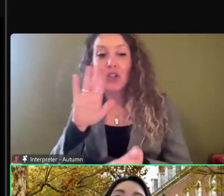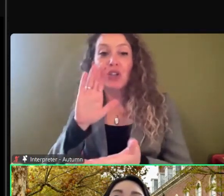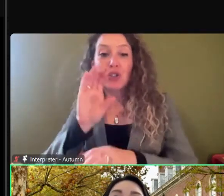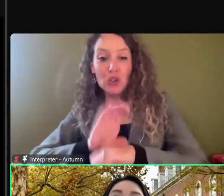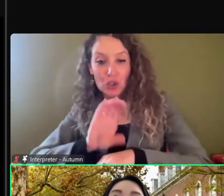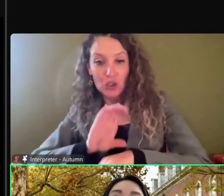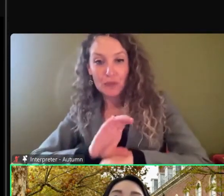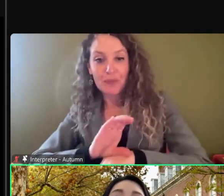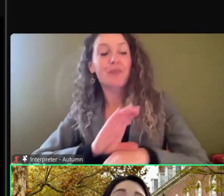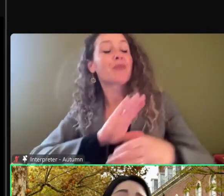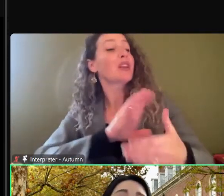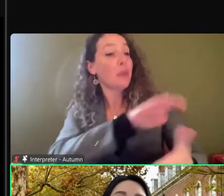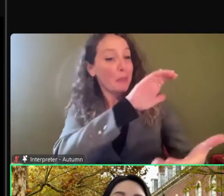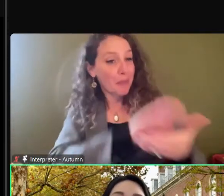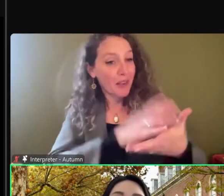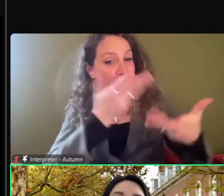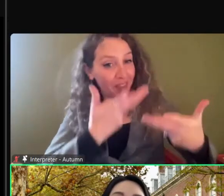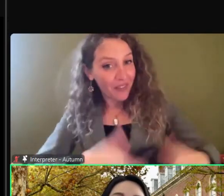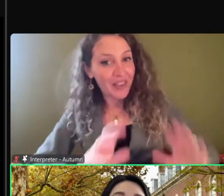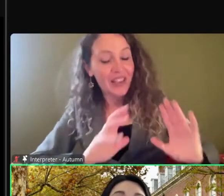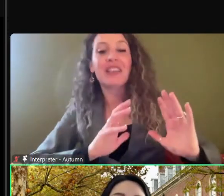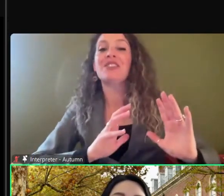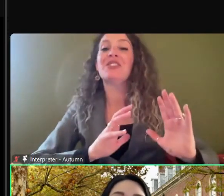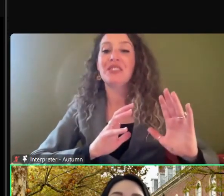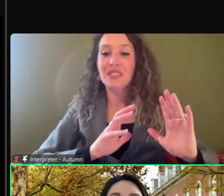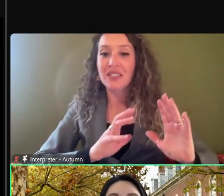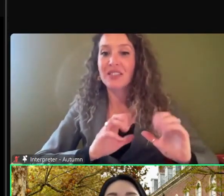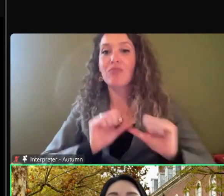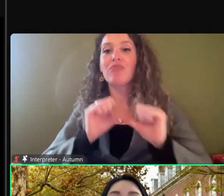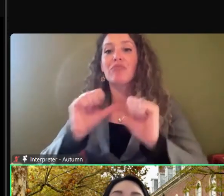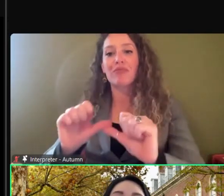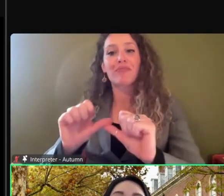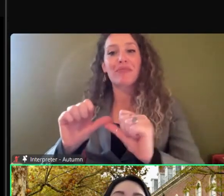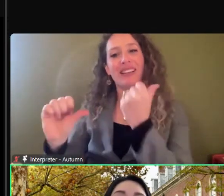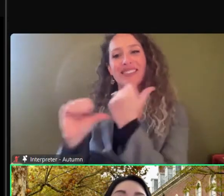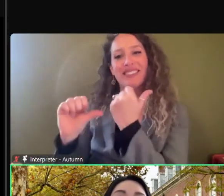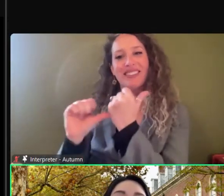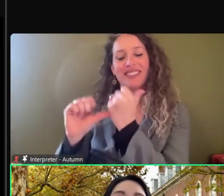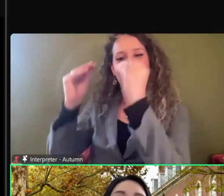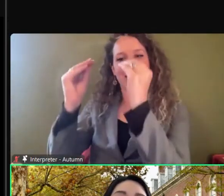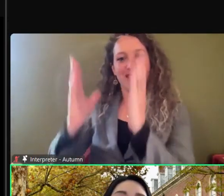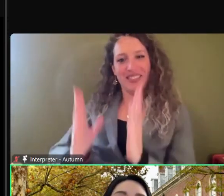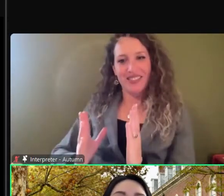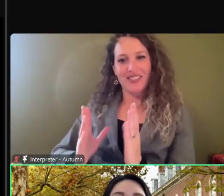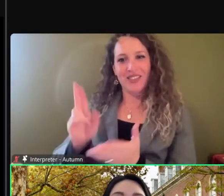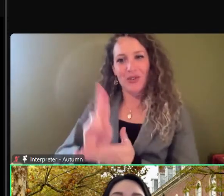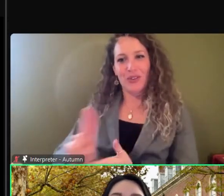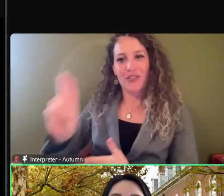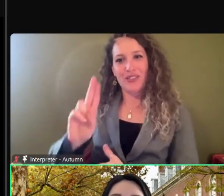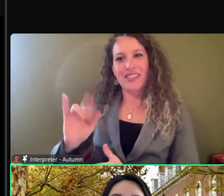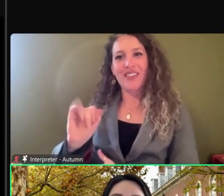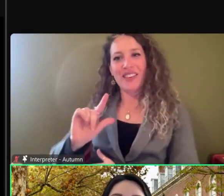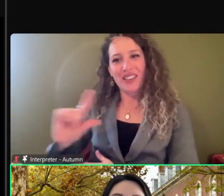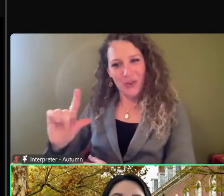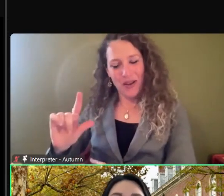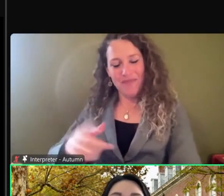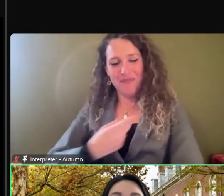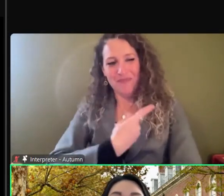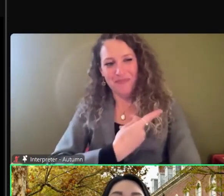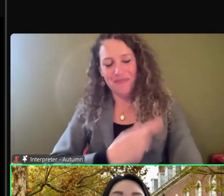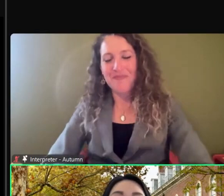both began our academic careers as assistant professors at the University of Illinois.